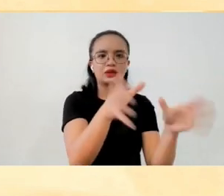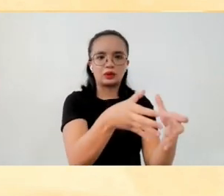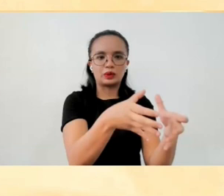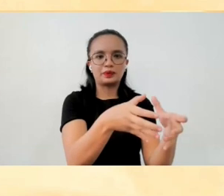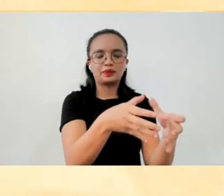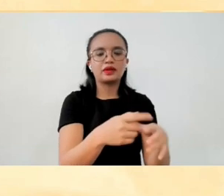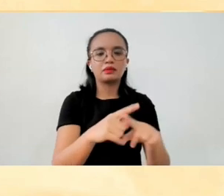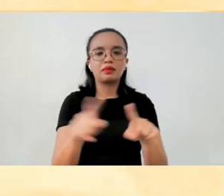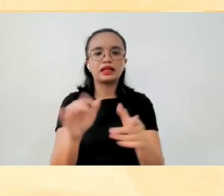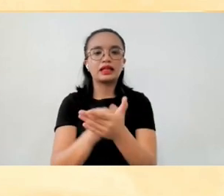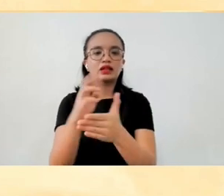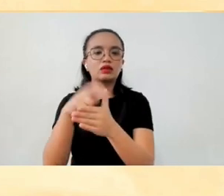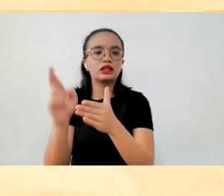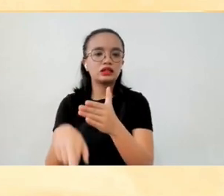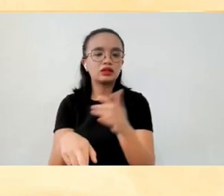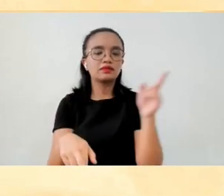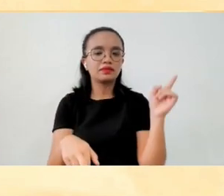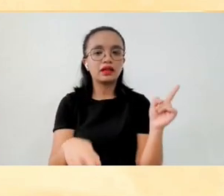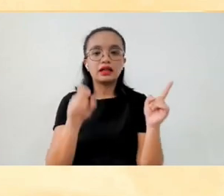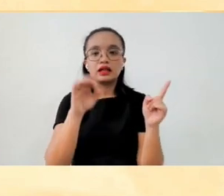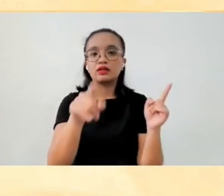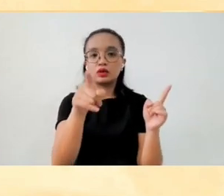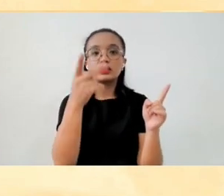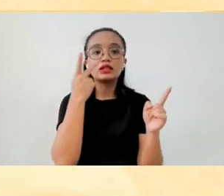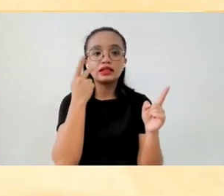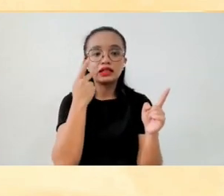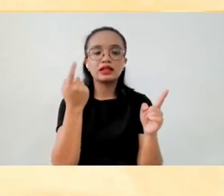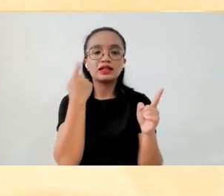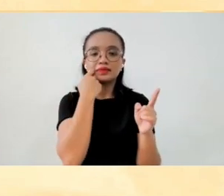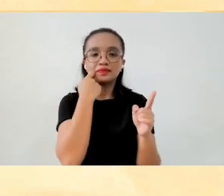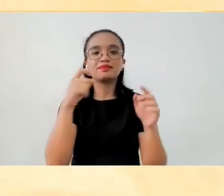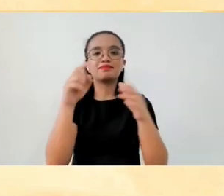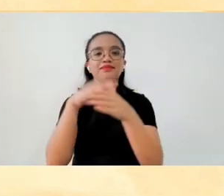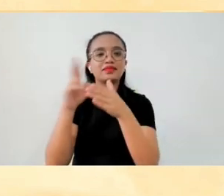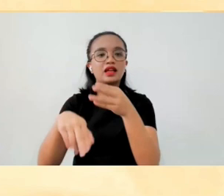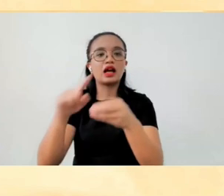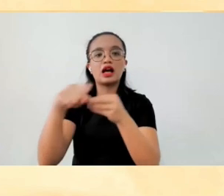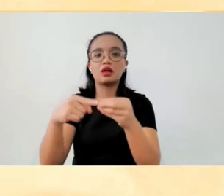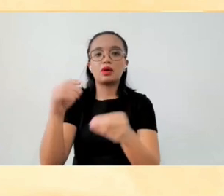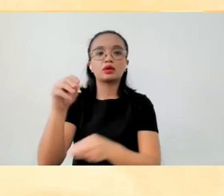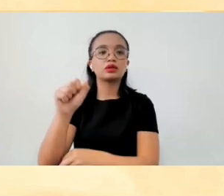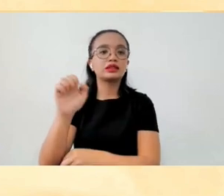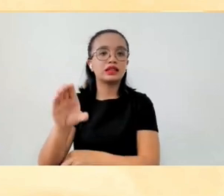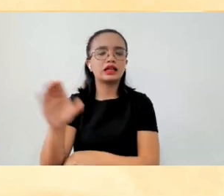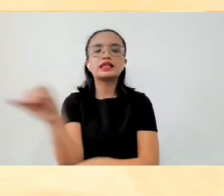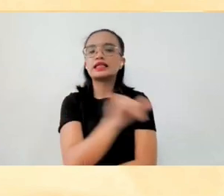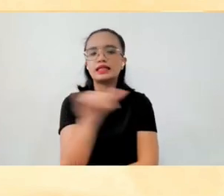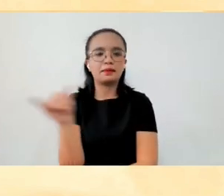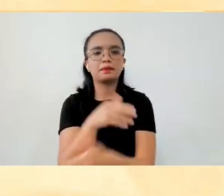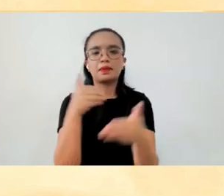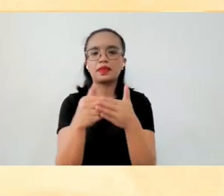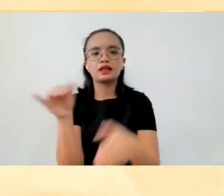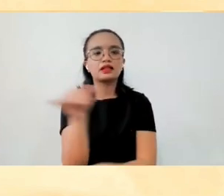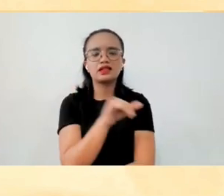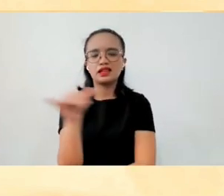of our findings, but if you actually look into recent findings about OSAIC, so it's almost the same. So we talk